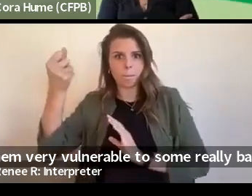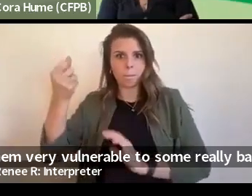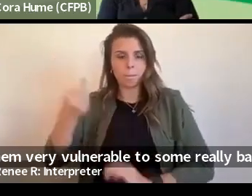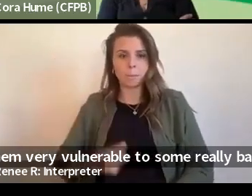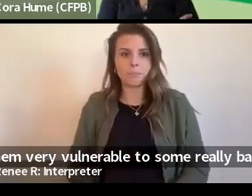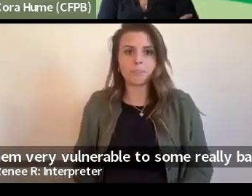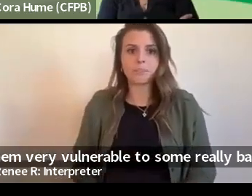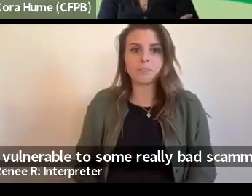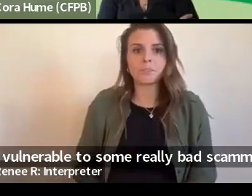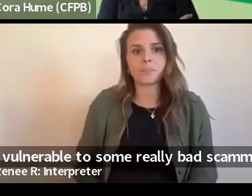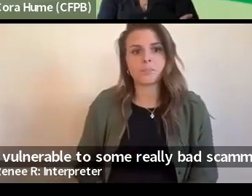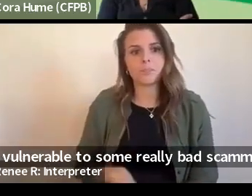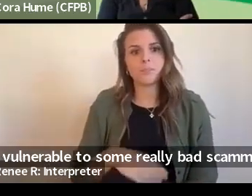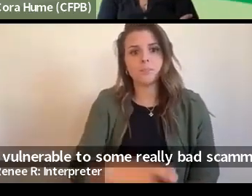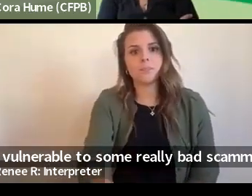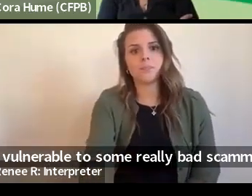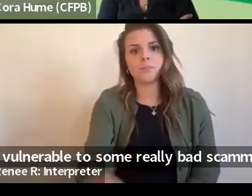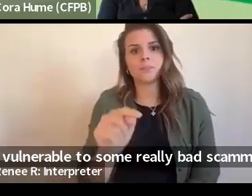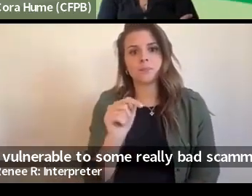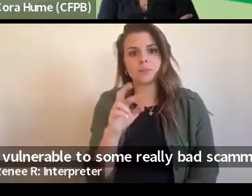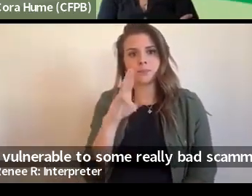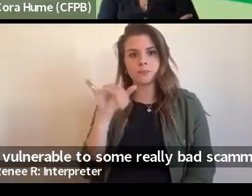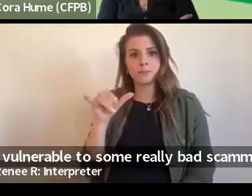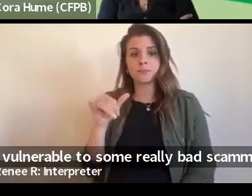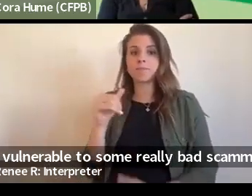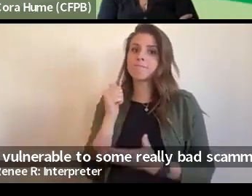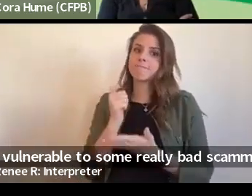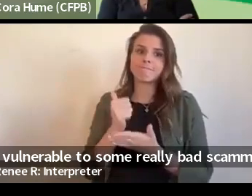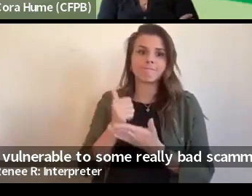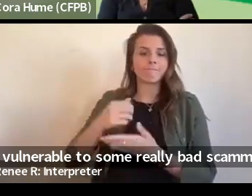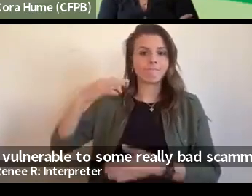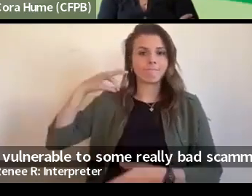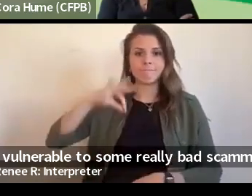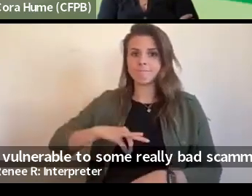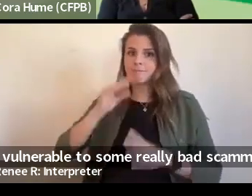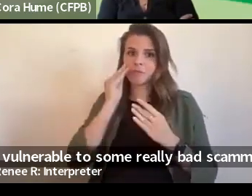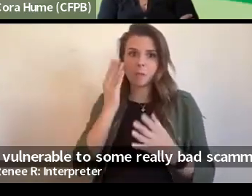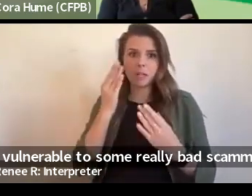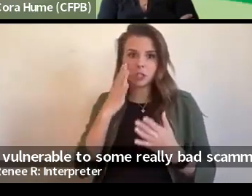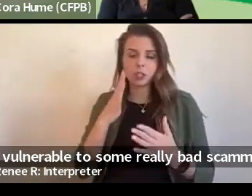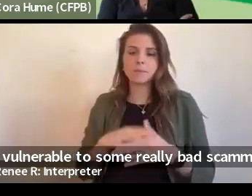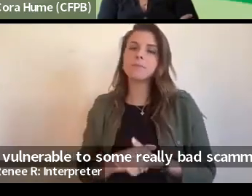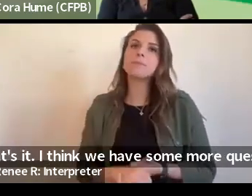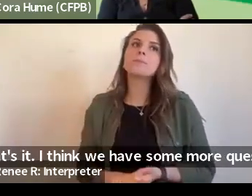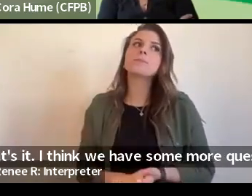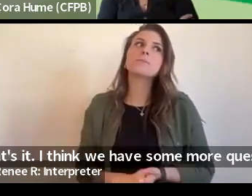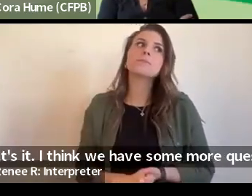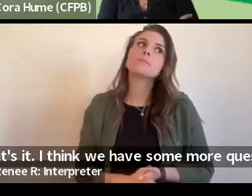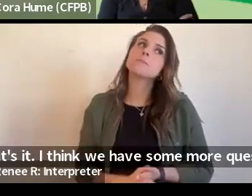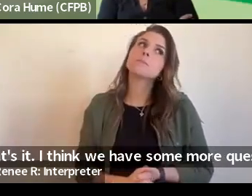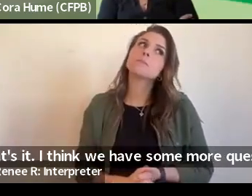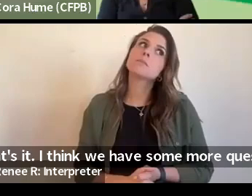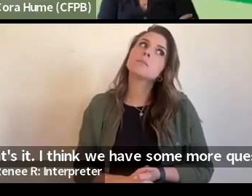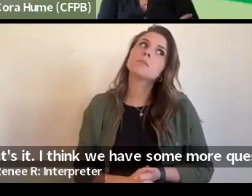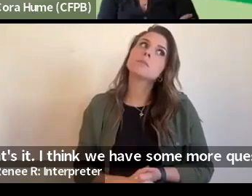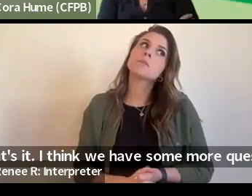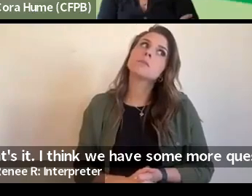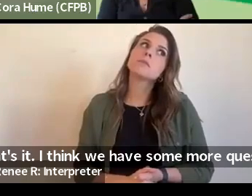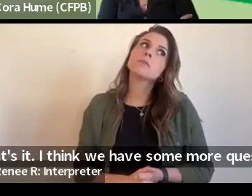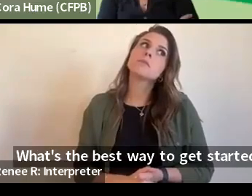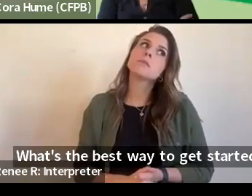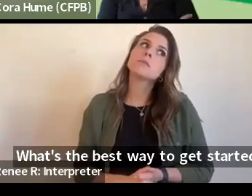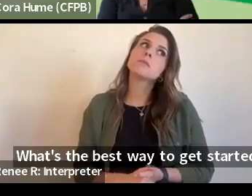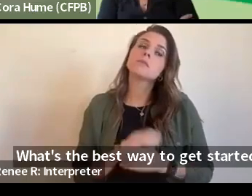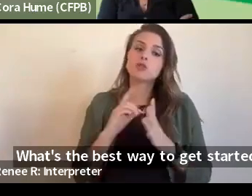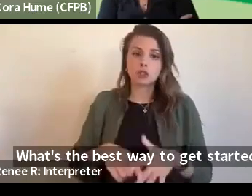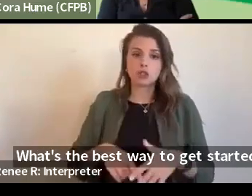That's really helpful information. Let's see, I think we have some more questions. What's the best way to get started offering financial education